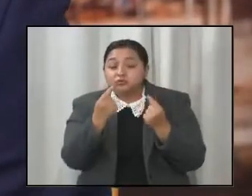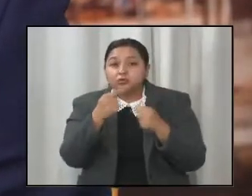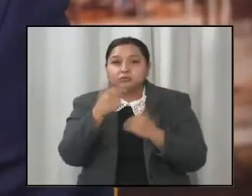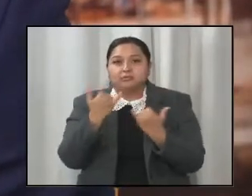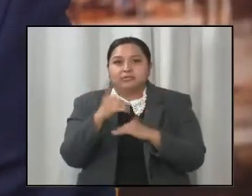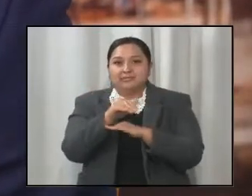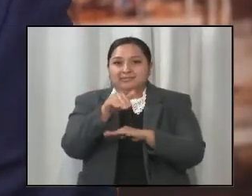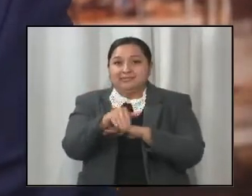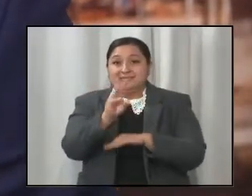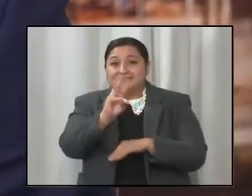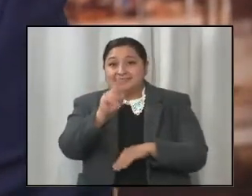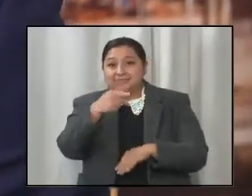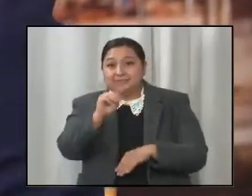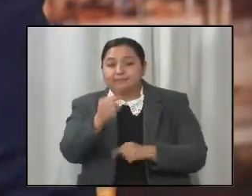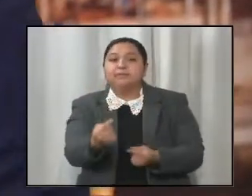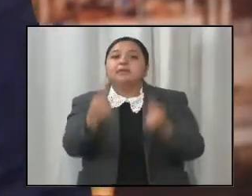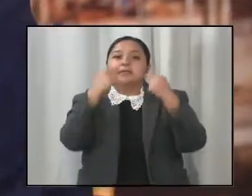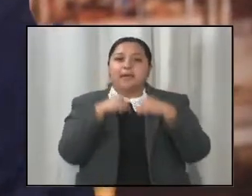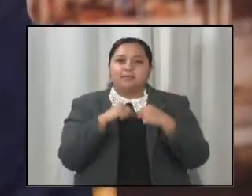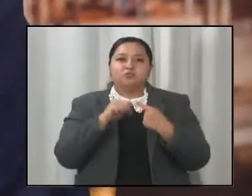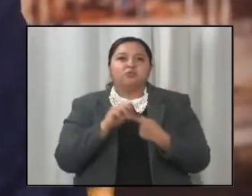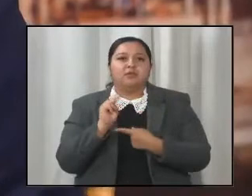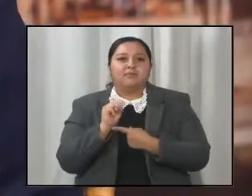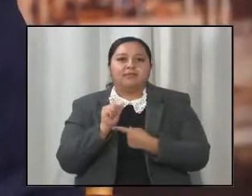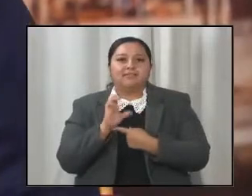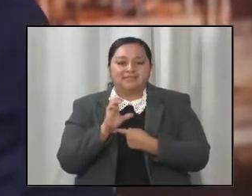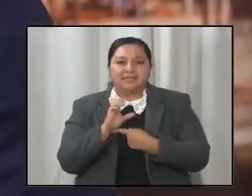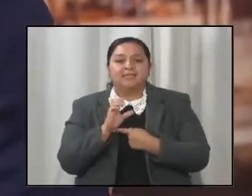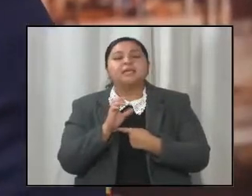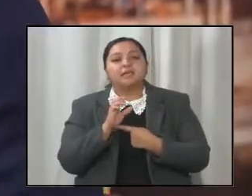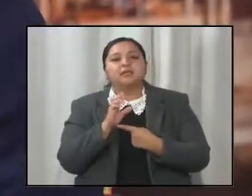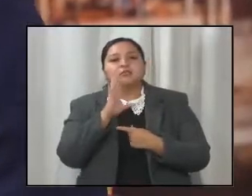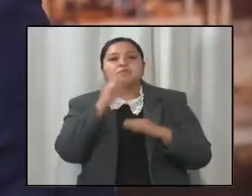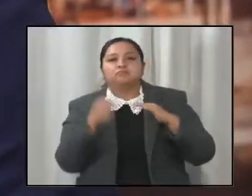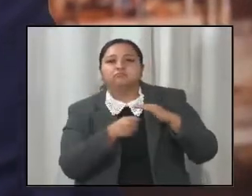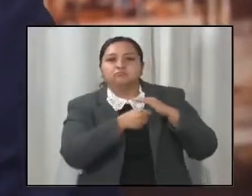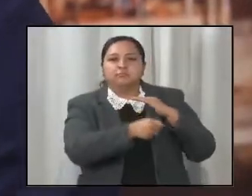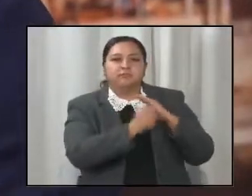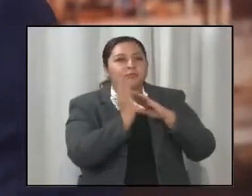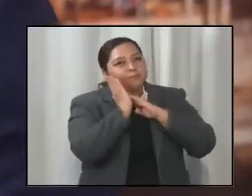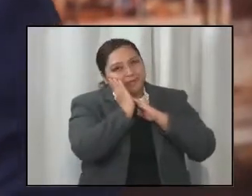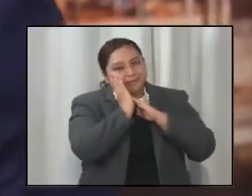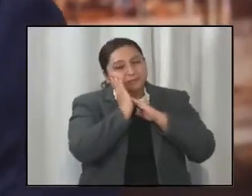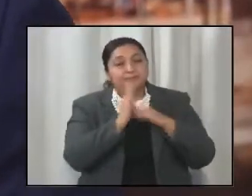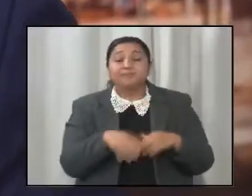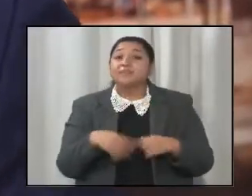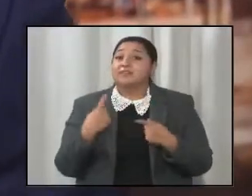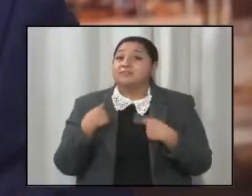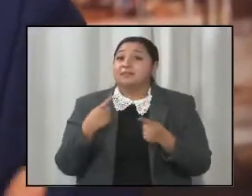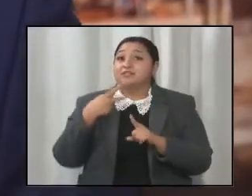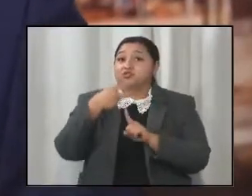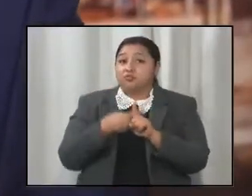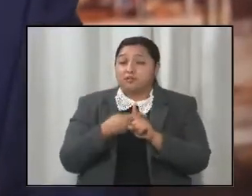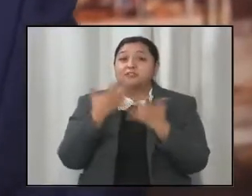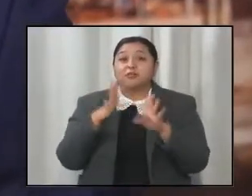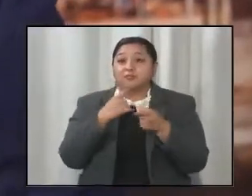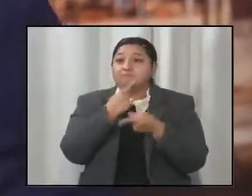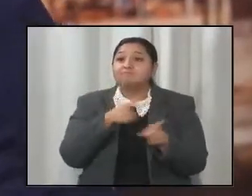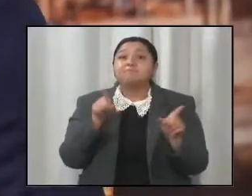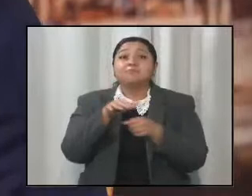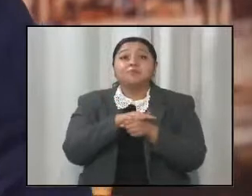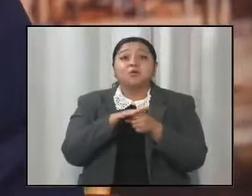access a bed. Now, it's already been 2 months into the local emergency, and it's important for us to be able to show the outcomes of our work